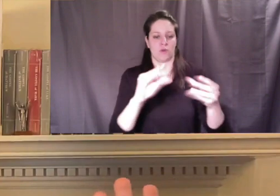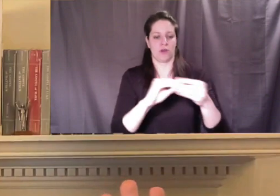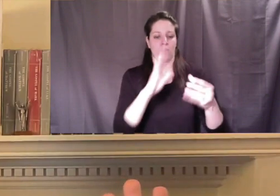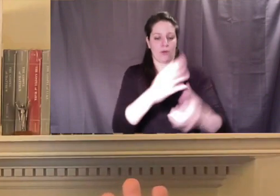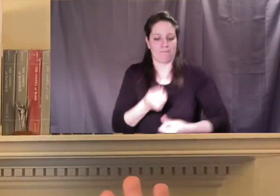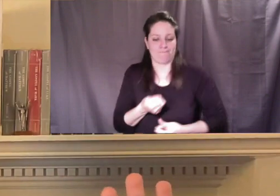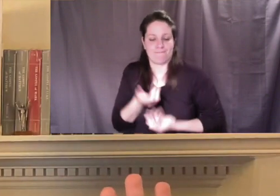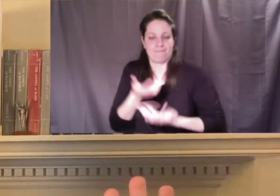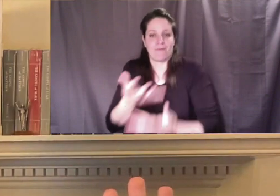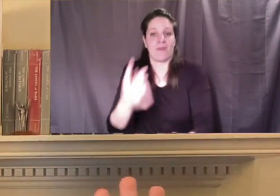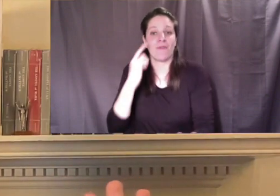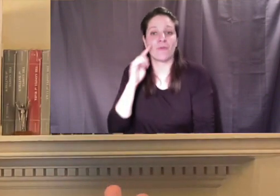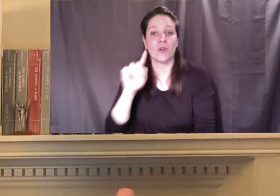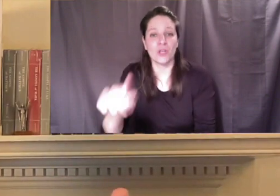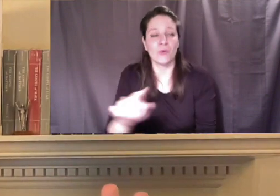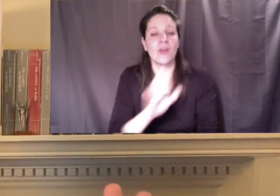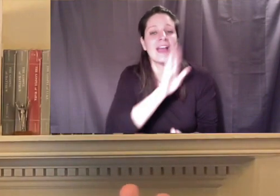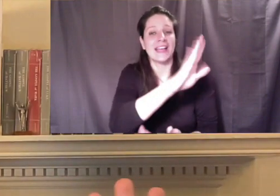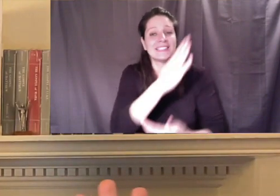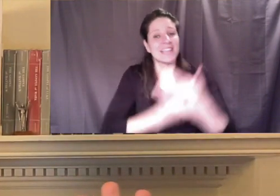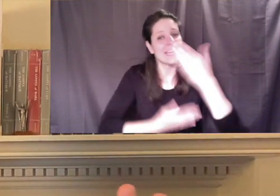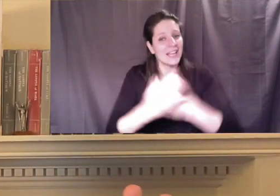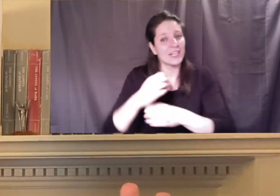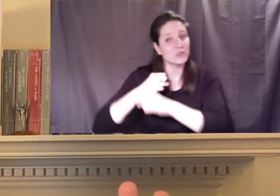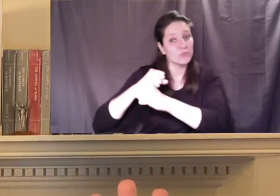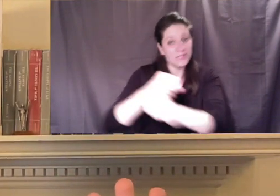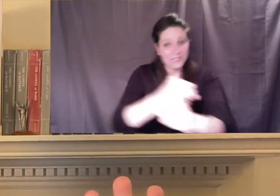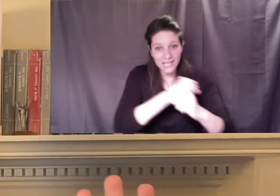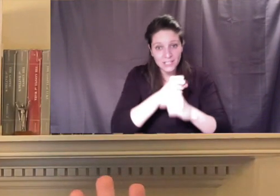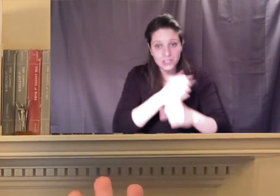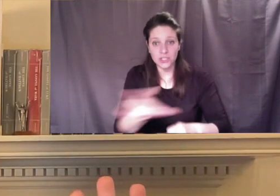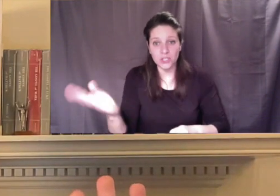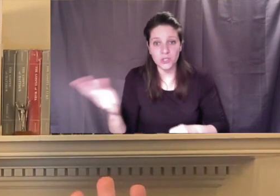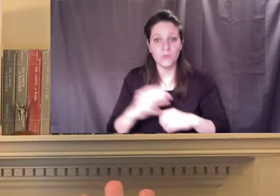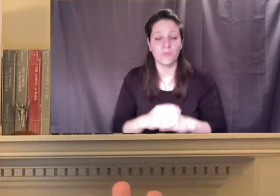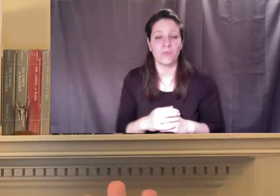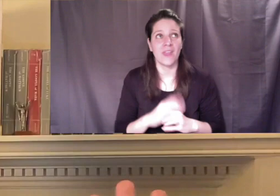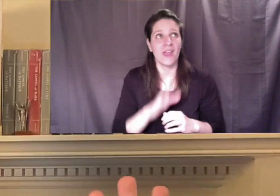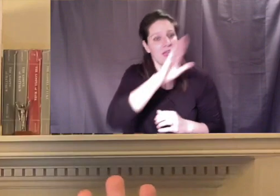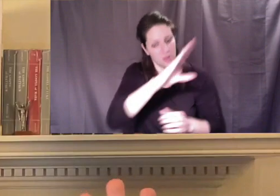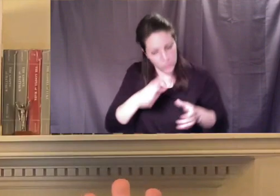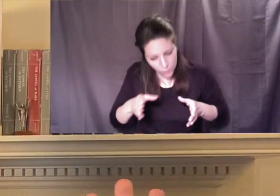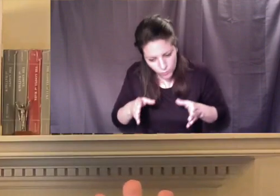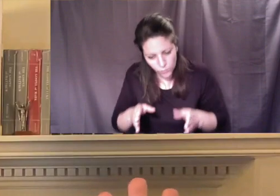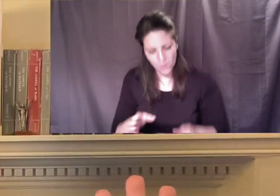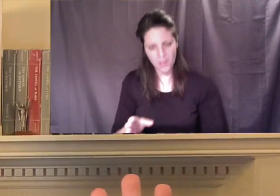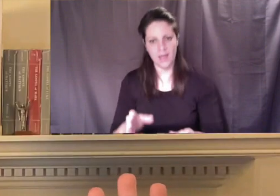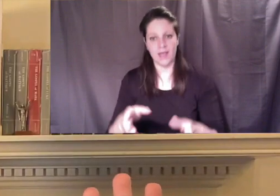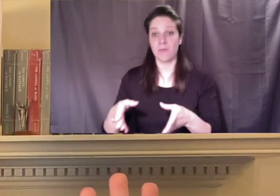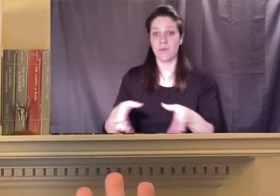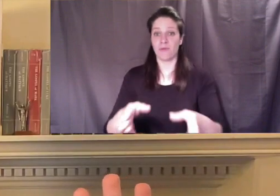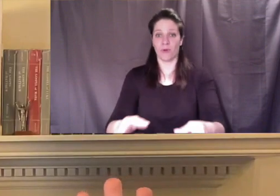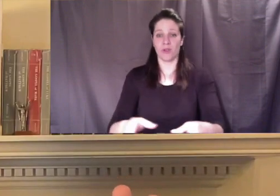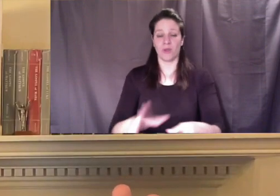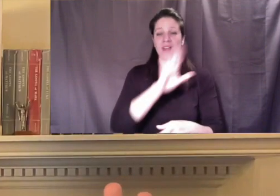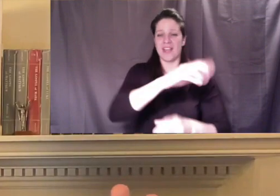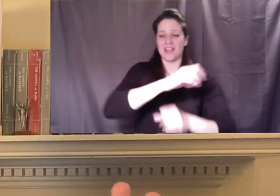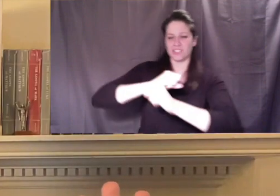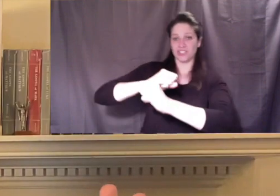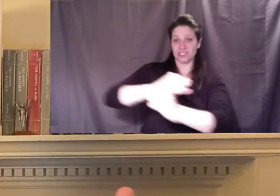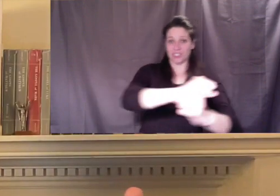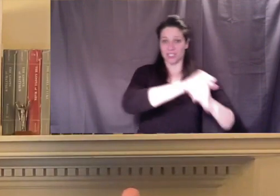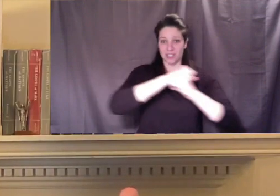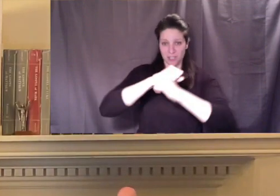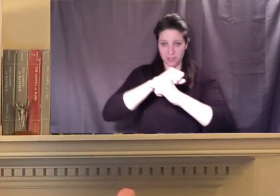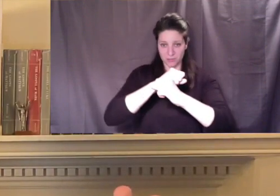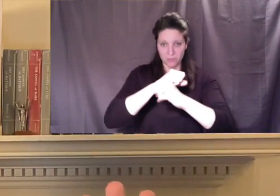God speak for you. May the hand of God protect you, the way of God lie before you, the shield of